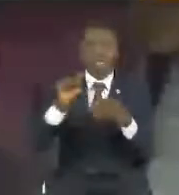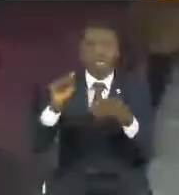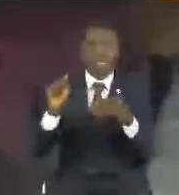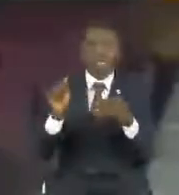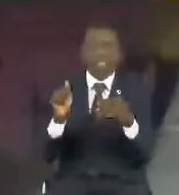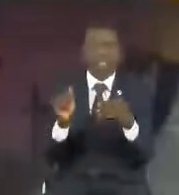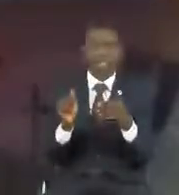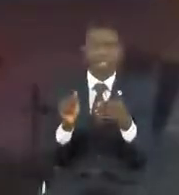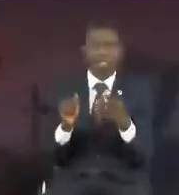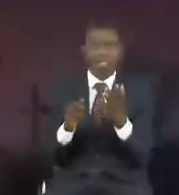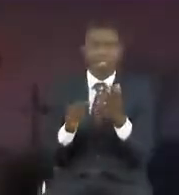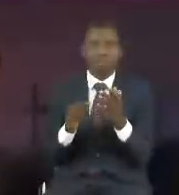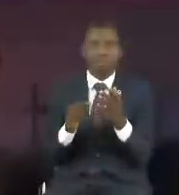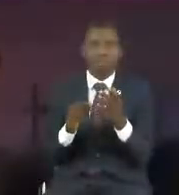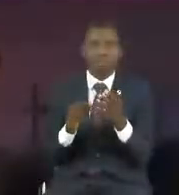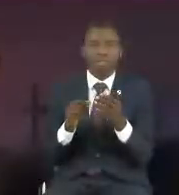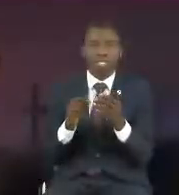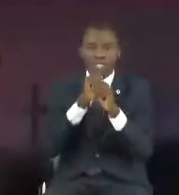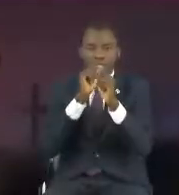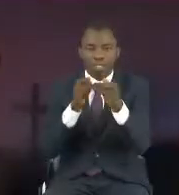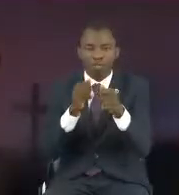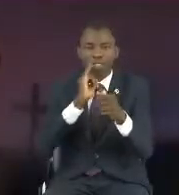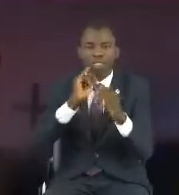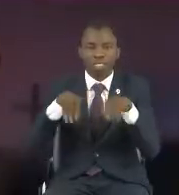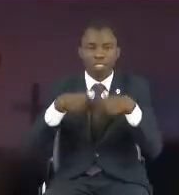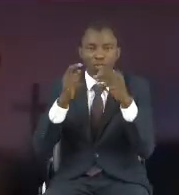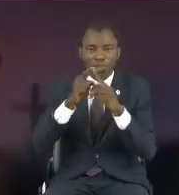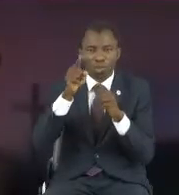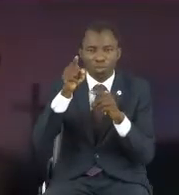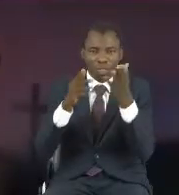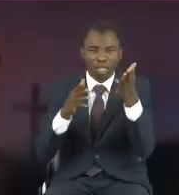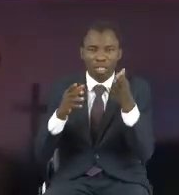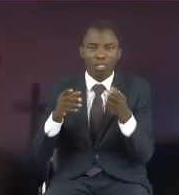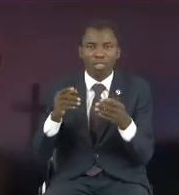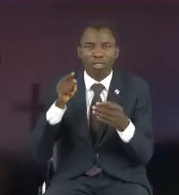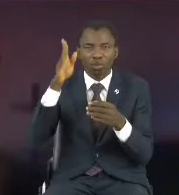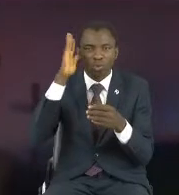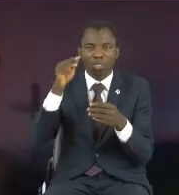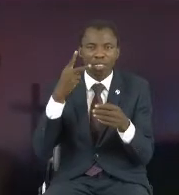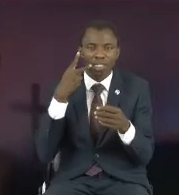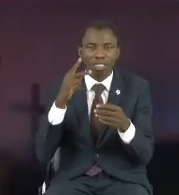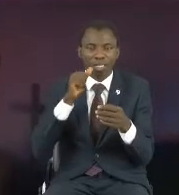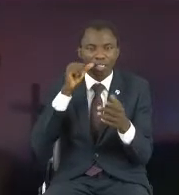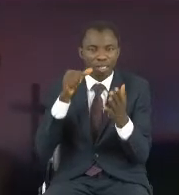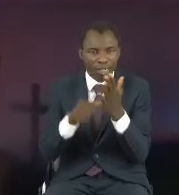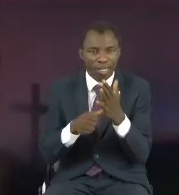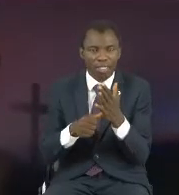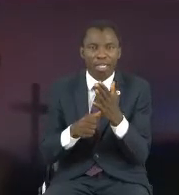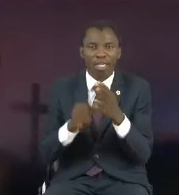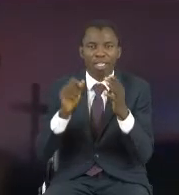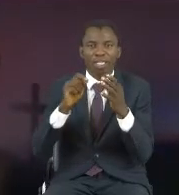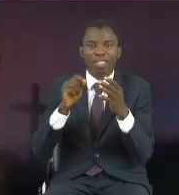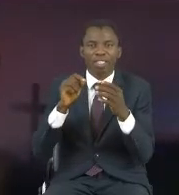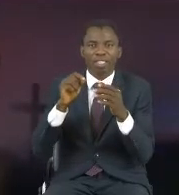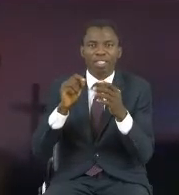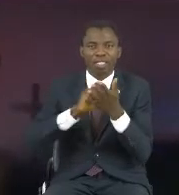those packages, you will find a letter written by our general superintendent to